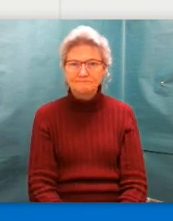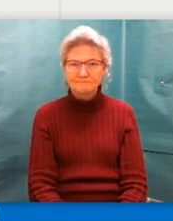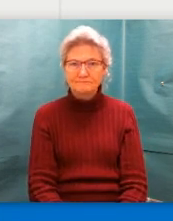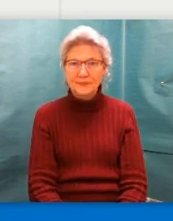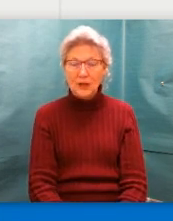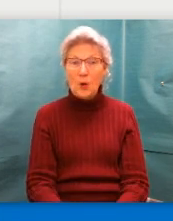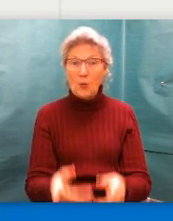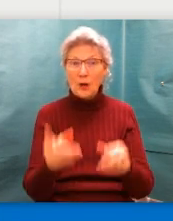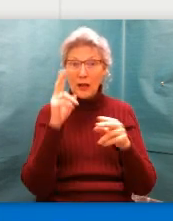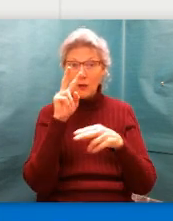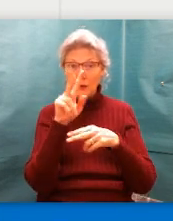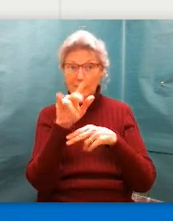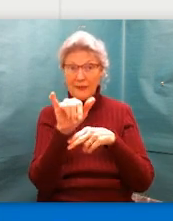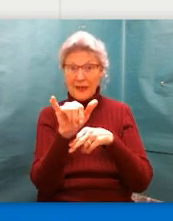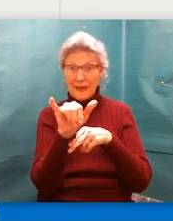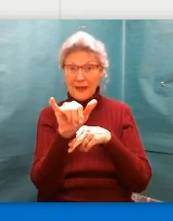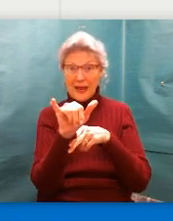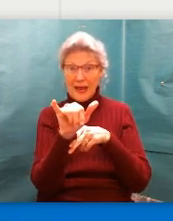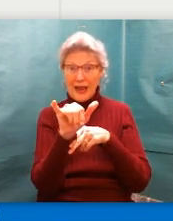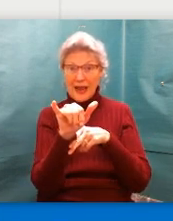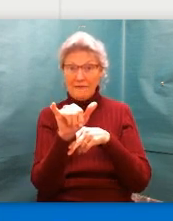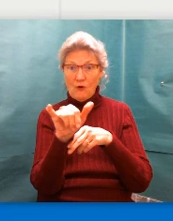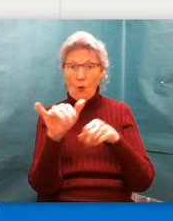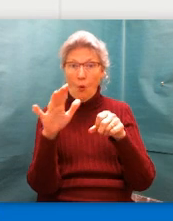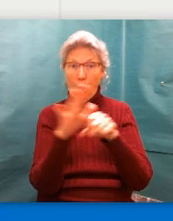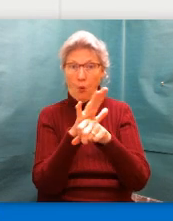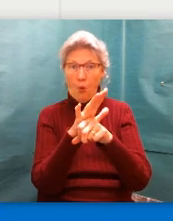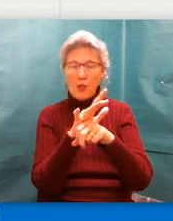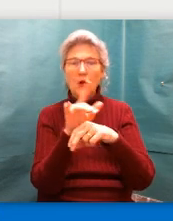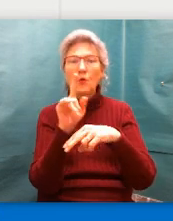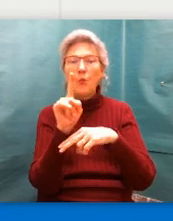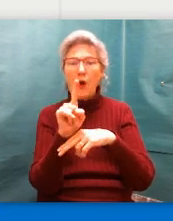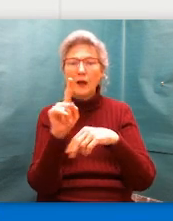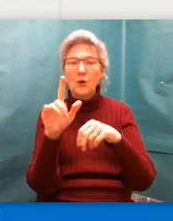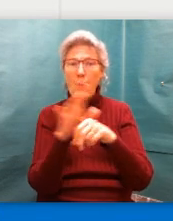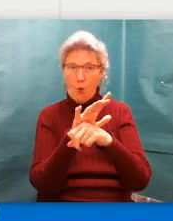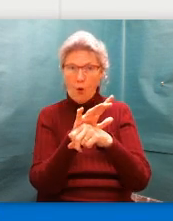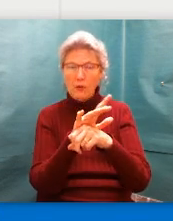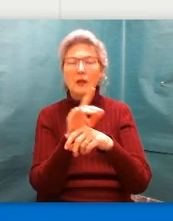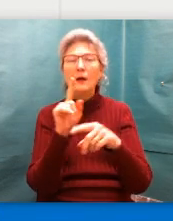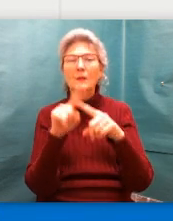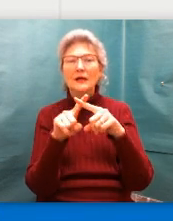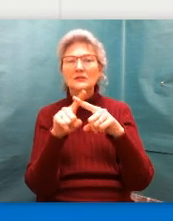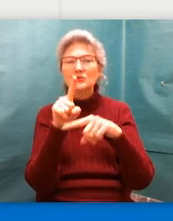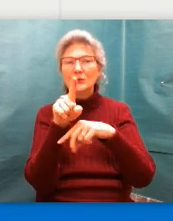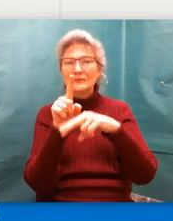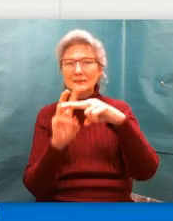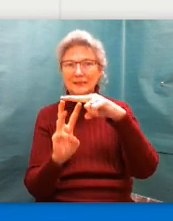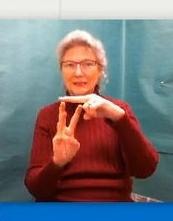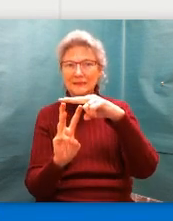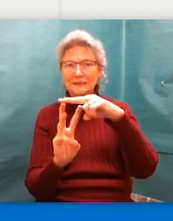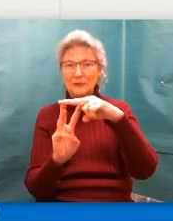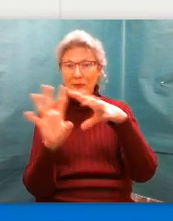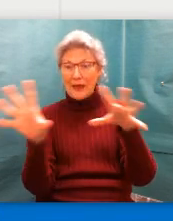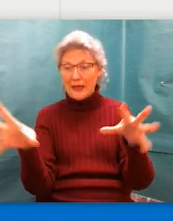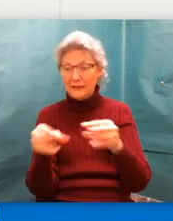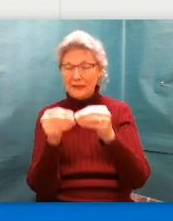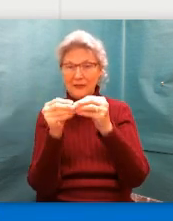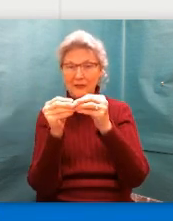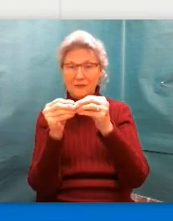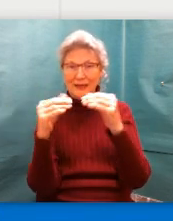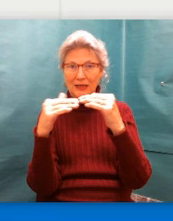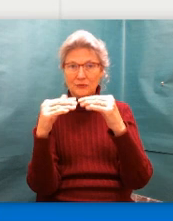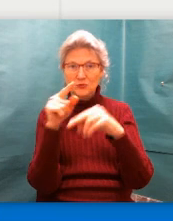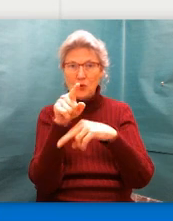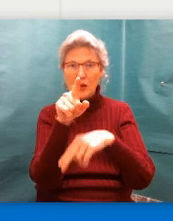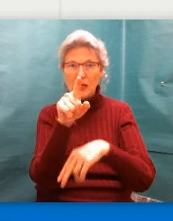Okay, so when I look at this, I have a whole, or 1, plus 1 6, and when I add them together, I